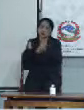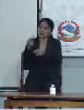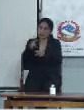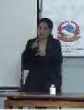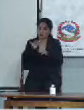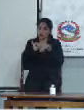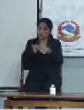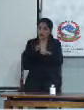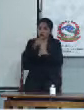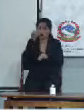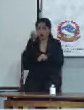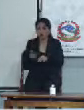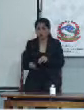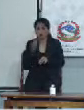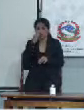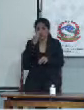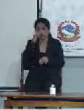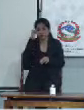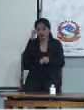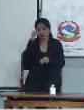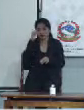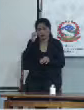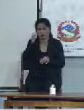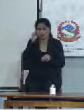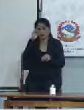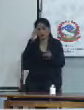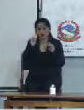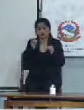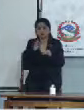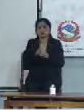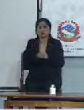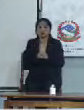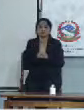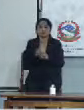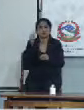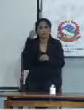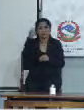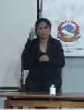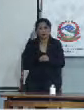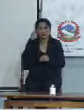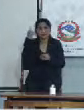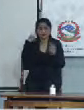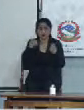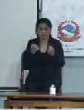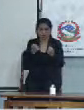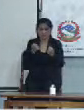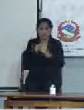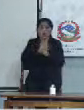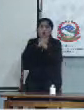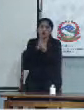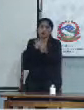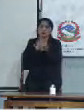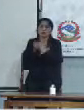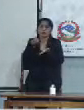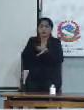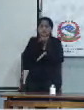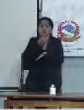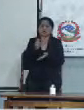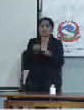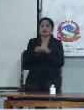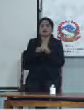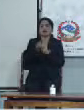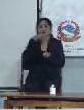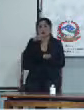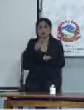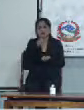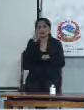of alternates, and mass gathering sensitization program is very important. Where are the risks, what to do, what not to do, what should do, should